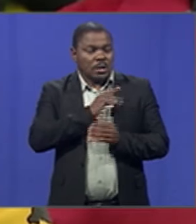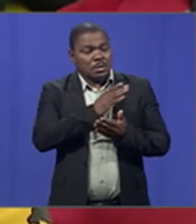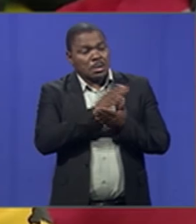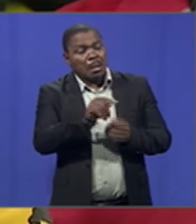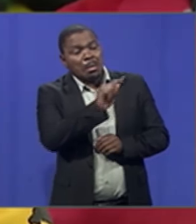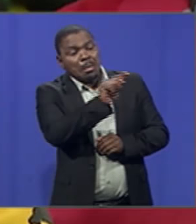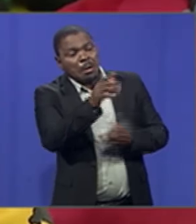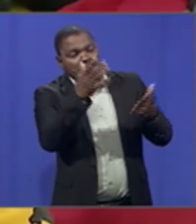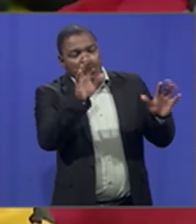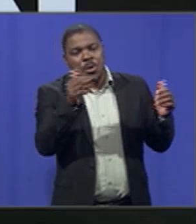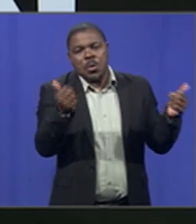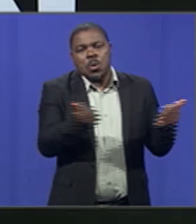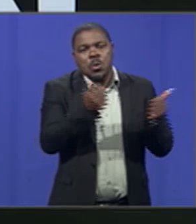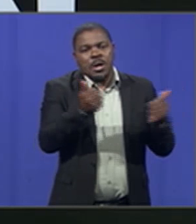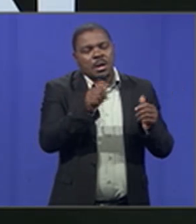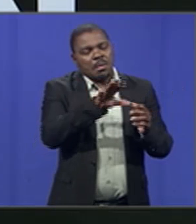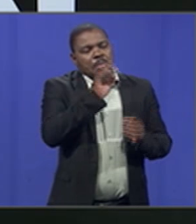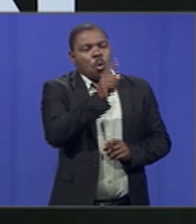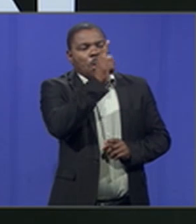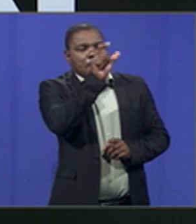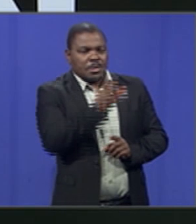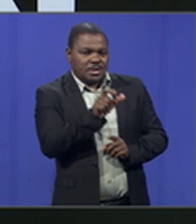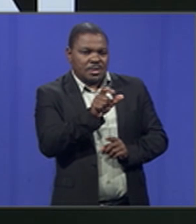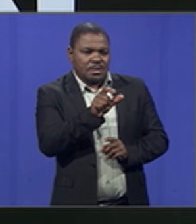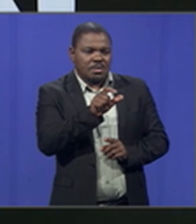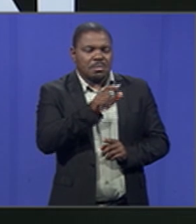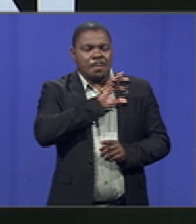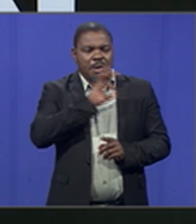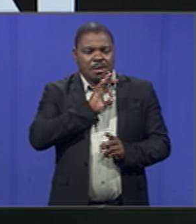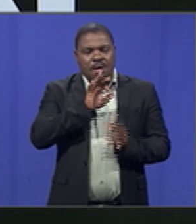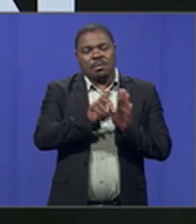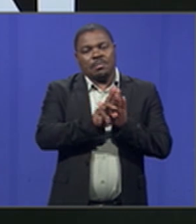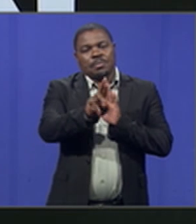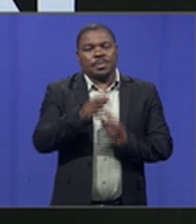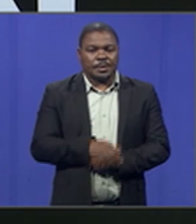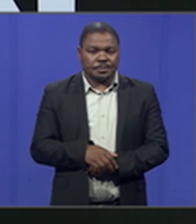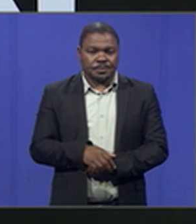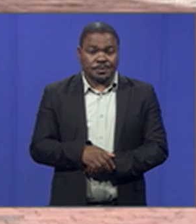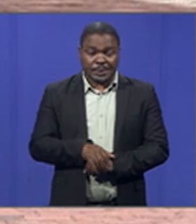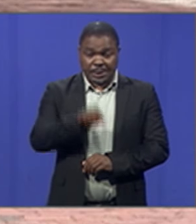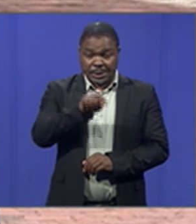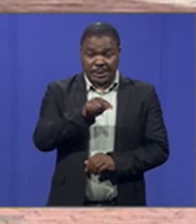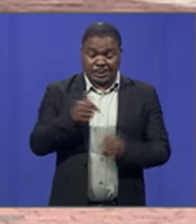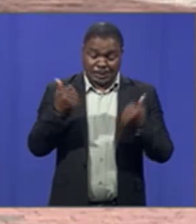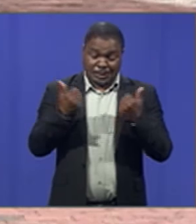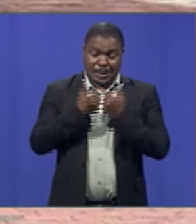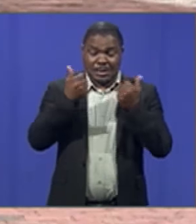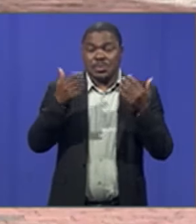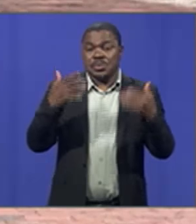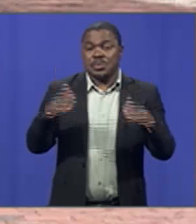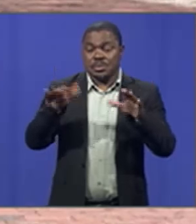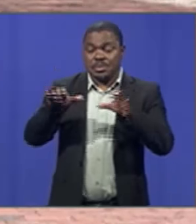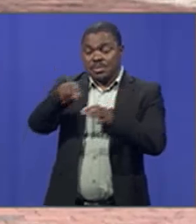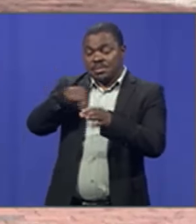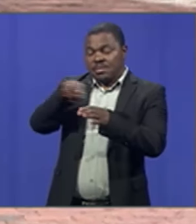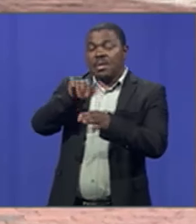mangwe a beile ntlhopheng a le esi fela kwa pele. Go ba boroko kapa kgwetlo e masisi ka hara lekoko